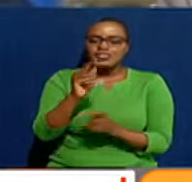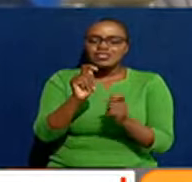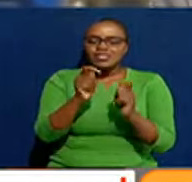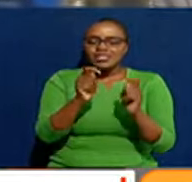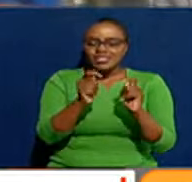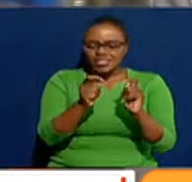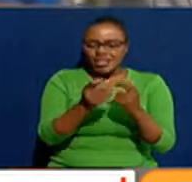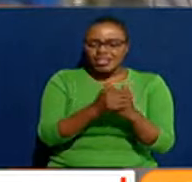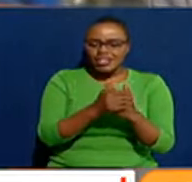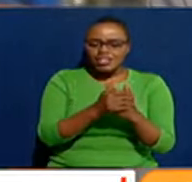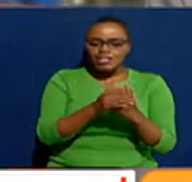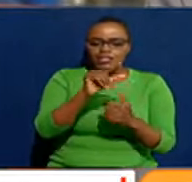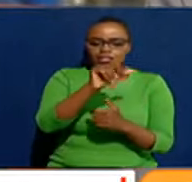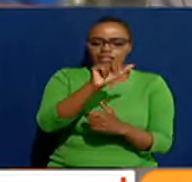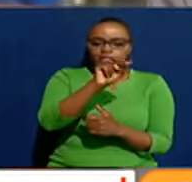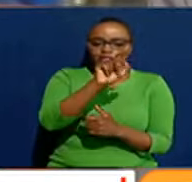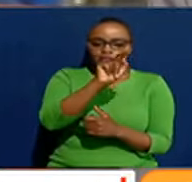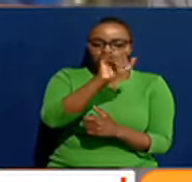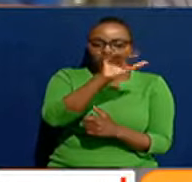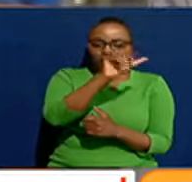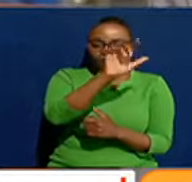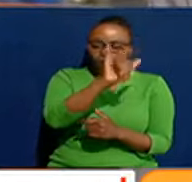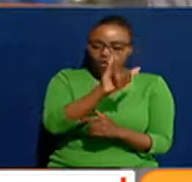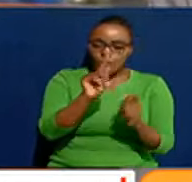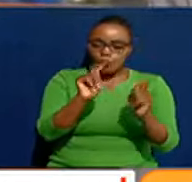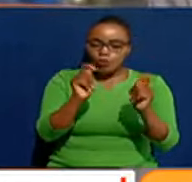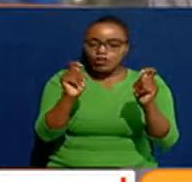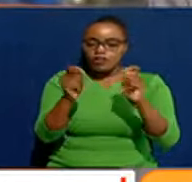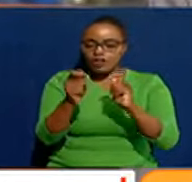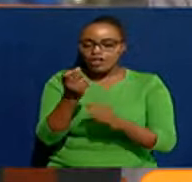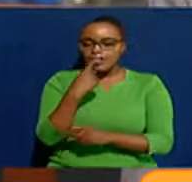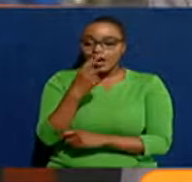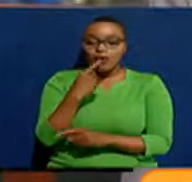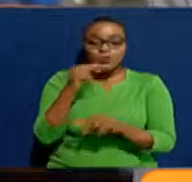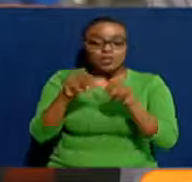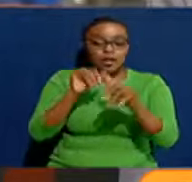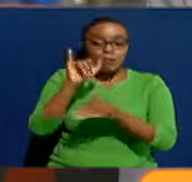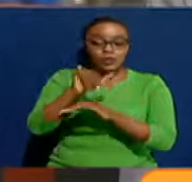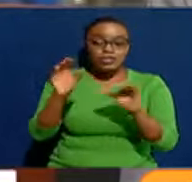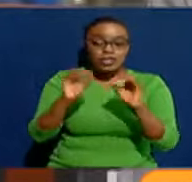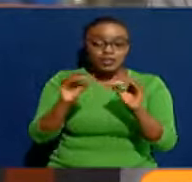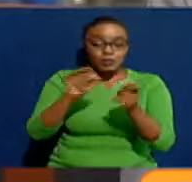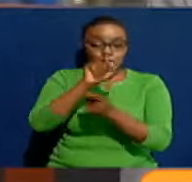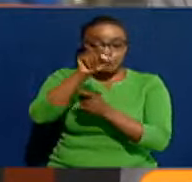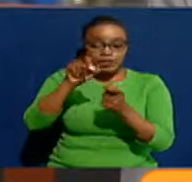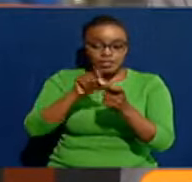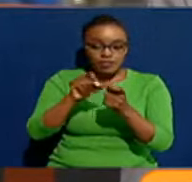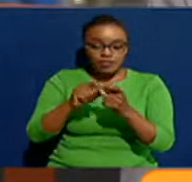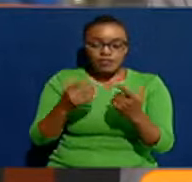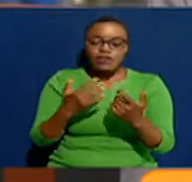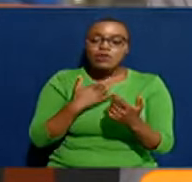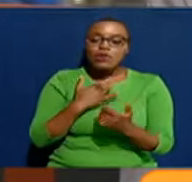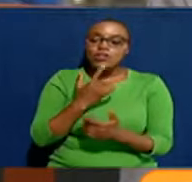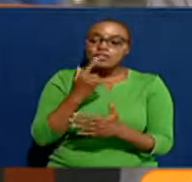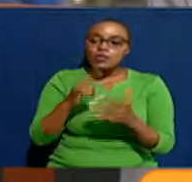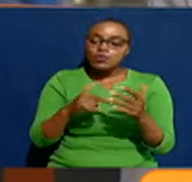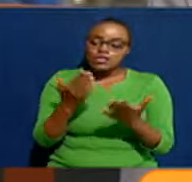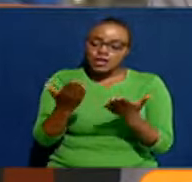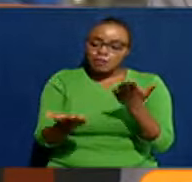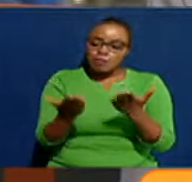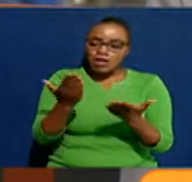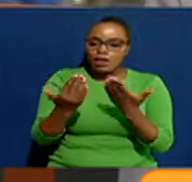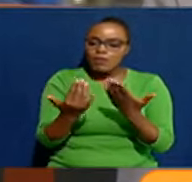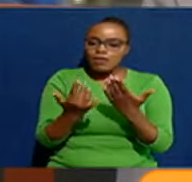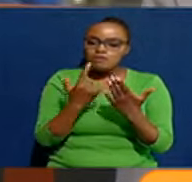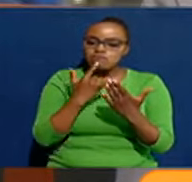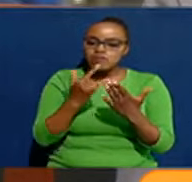insulin even when there was ban. And he's not talking about it. And particularly, Jeff, let me probably expose